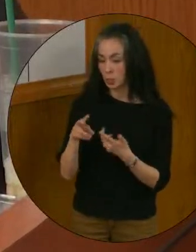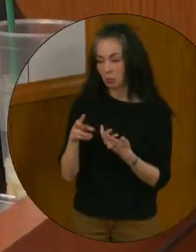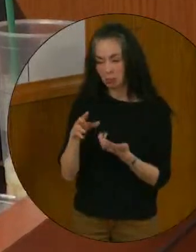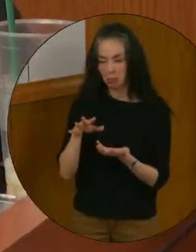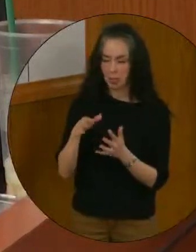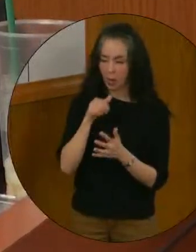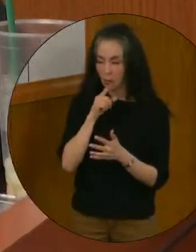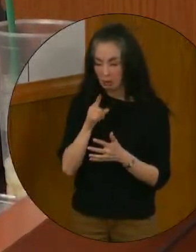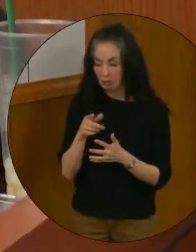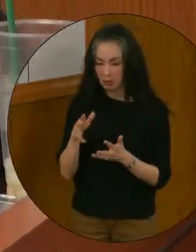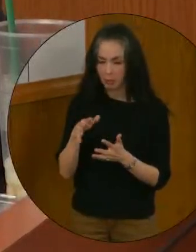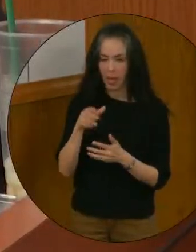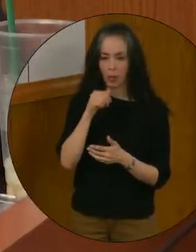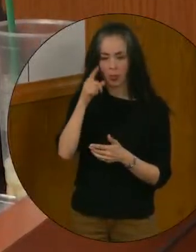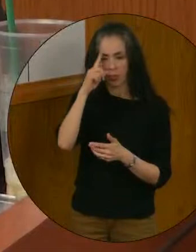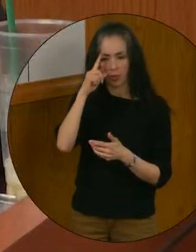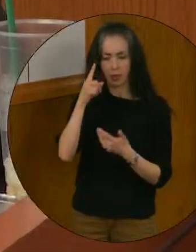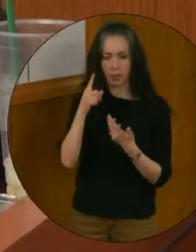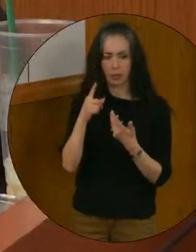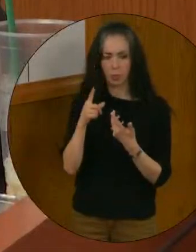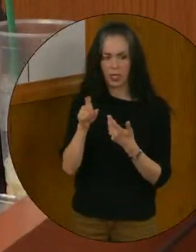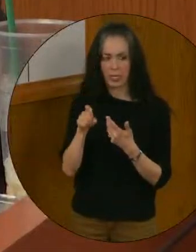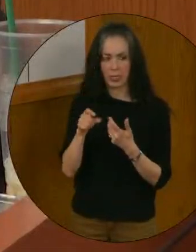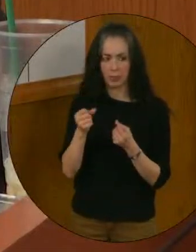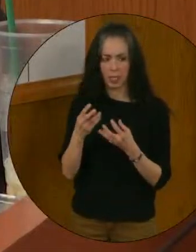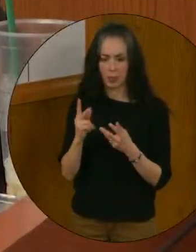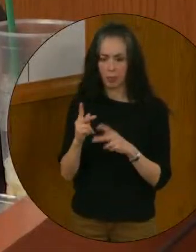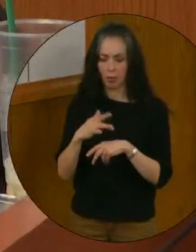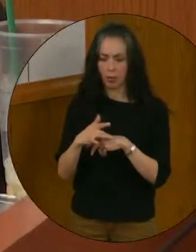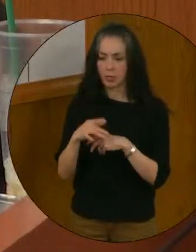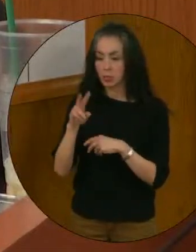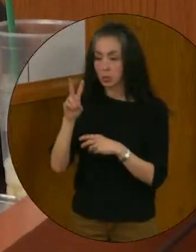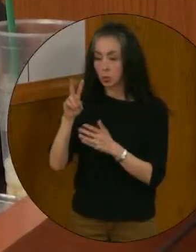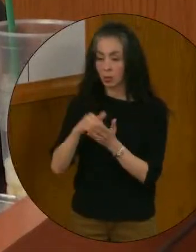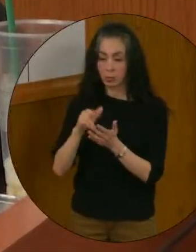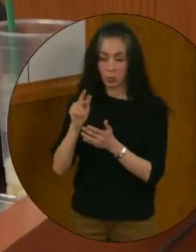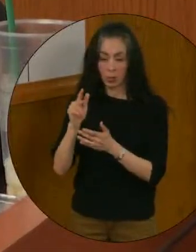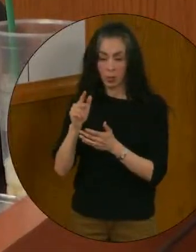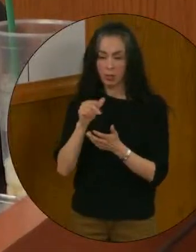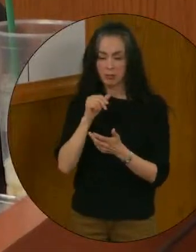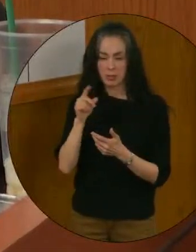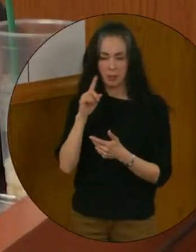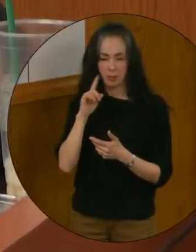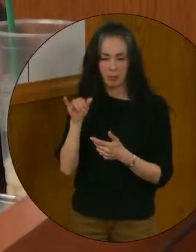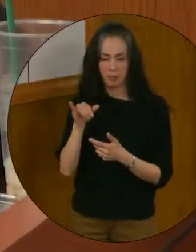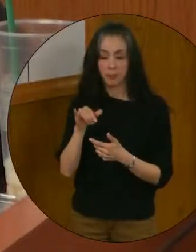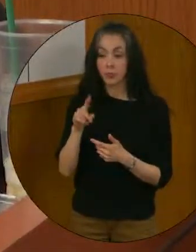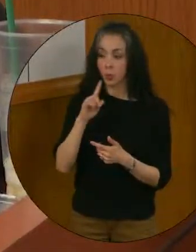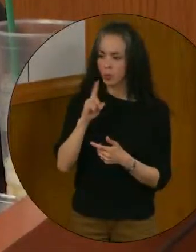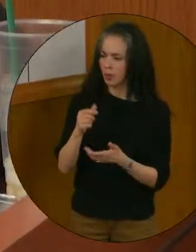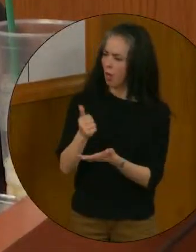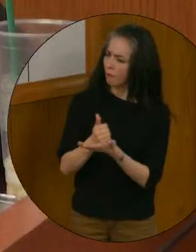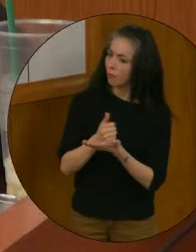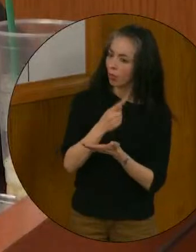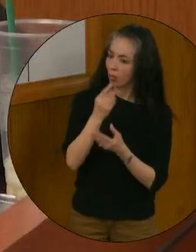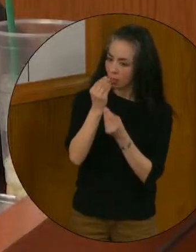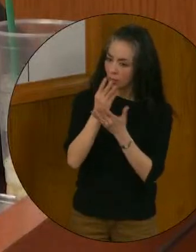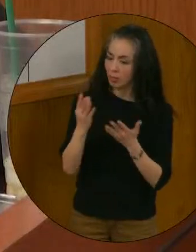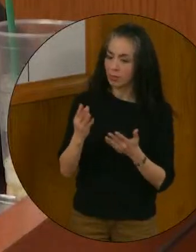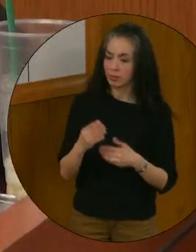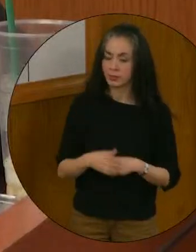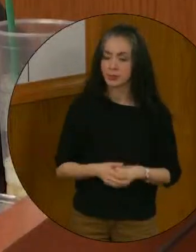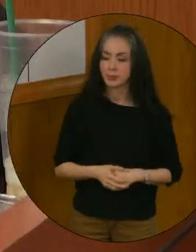the seats were open. And then in 2023, I don't think it was that way either. So I think this is really helpful. I think that